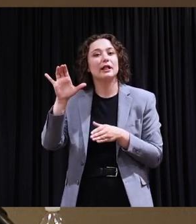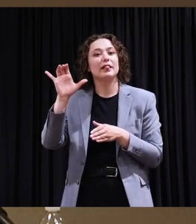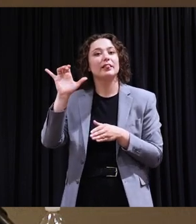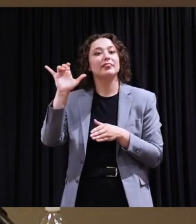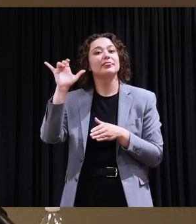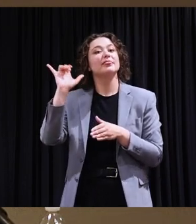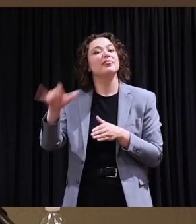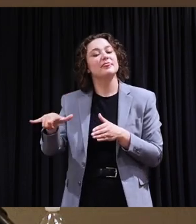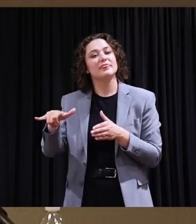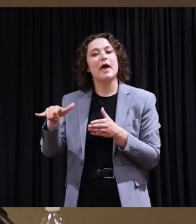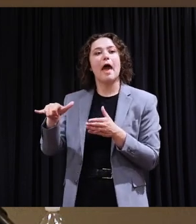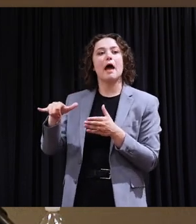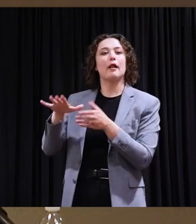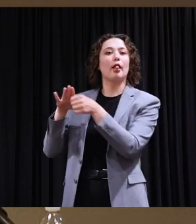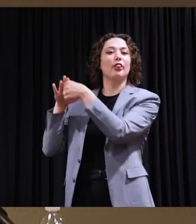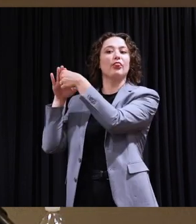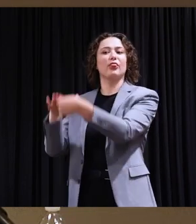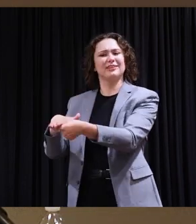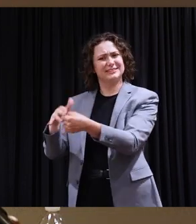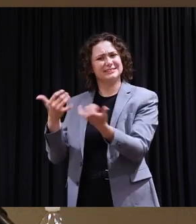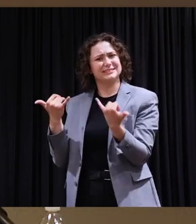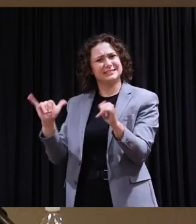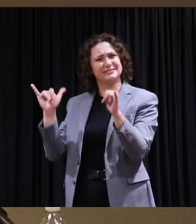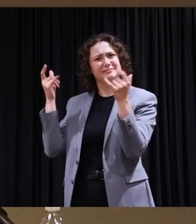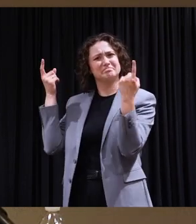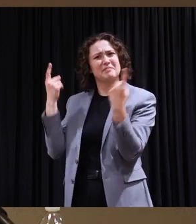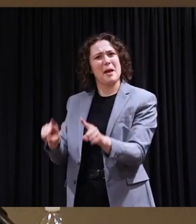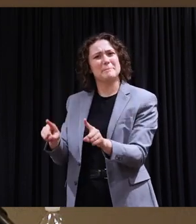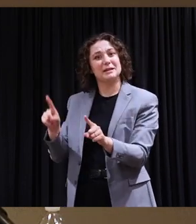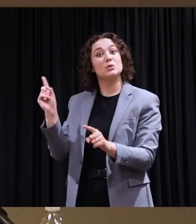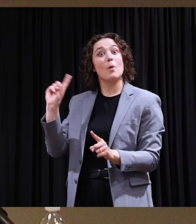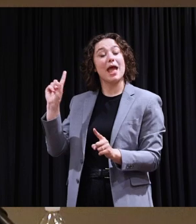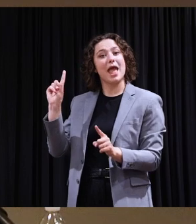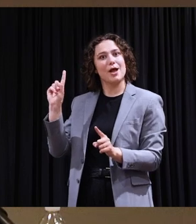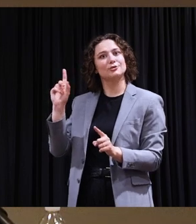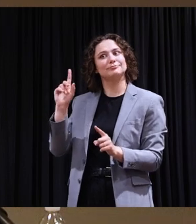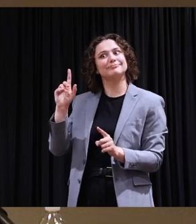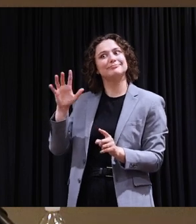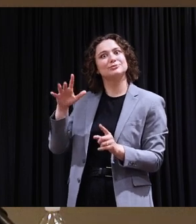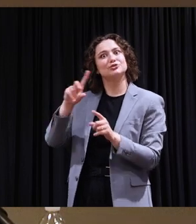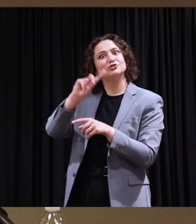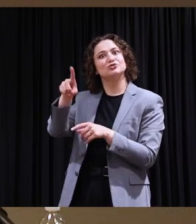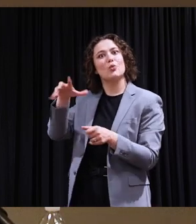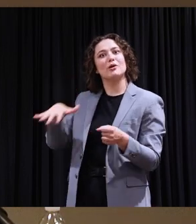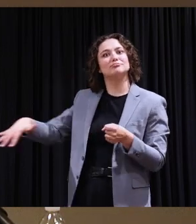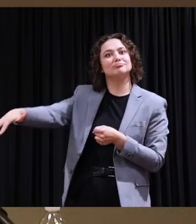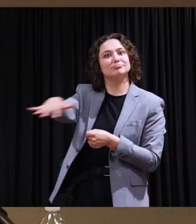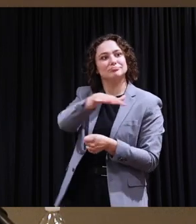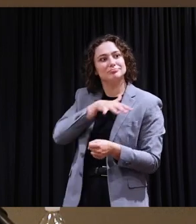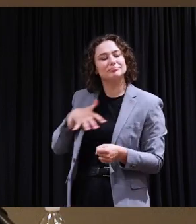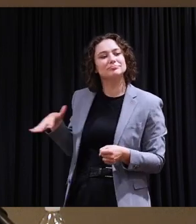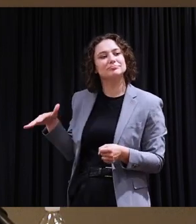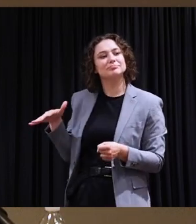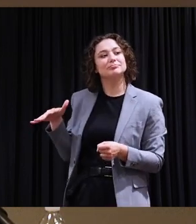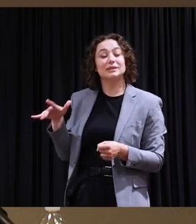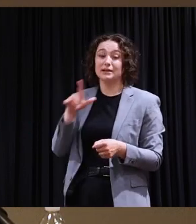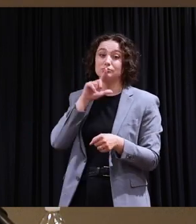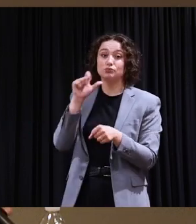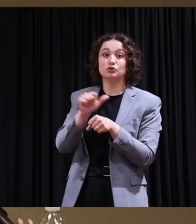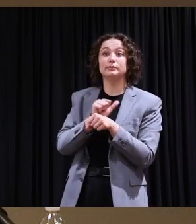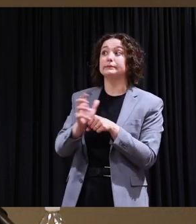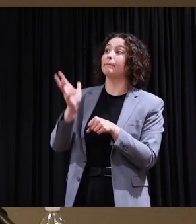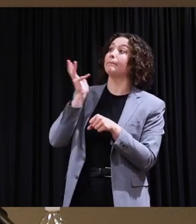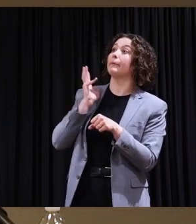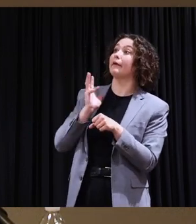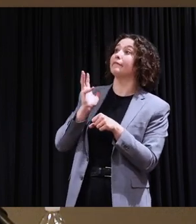is still occurring in blighted areas in metropolitan Detroit. So it's not as overt. It was a covert process then, but it